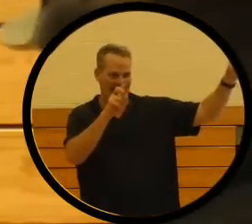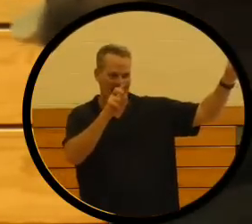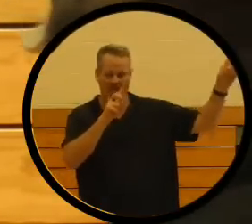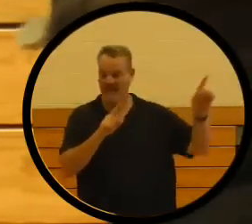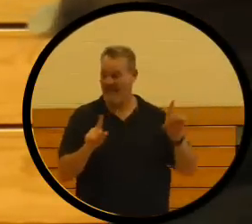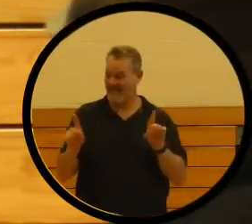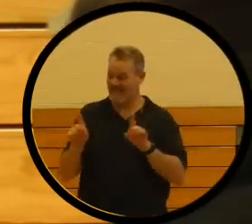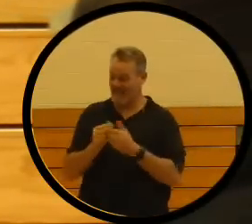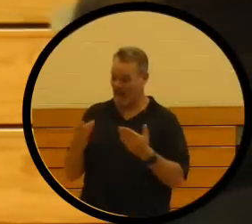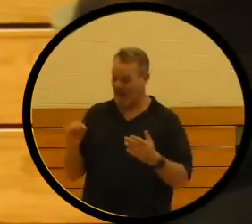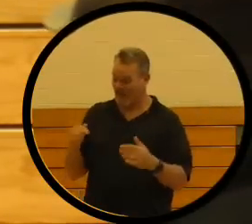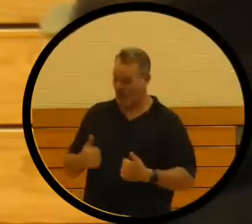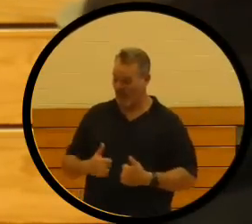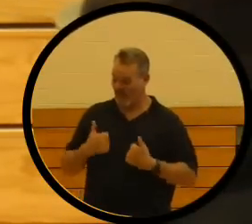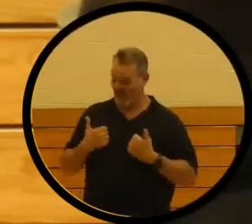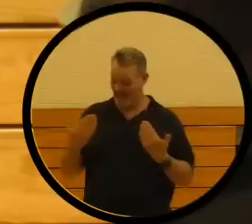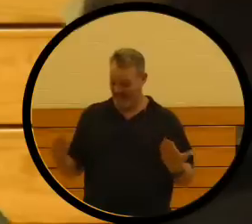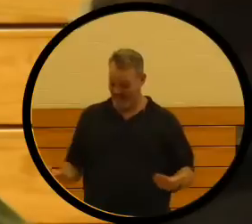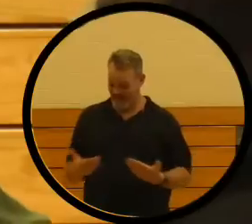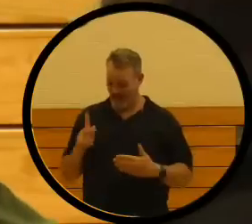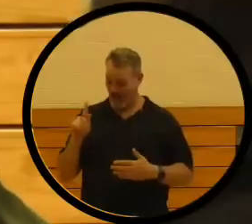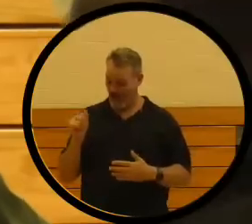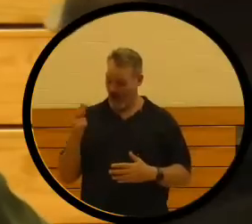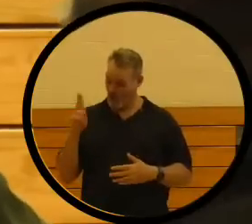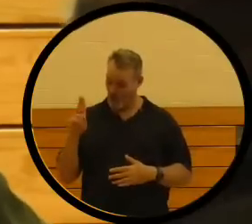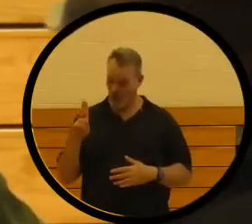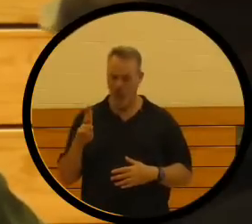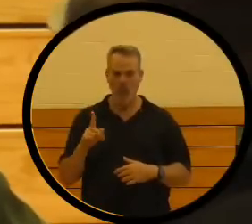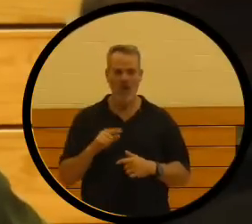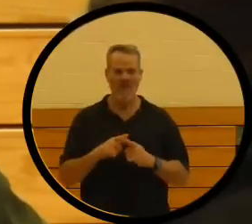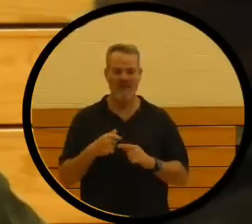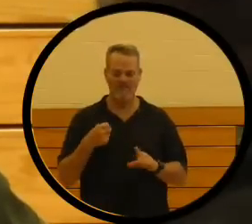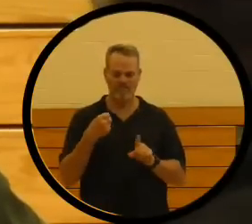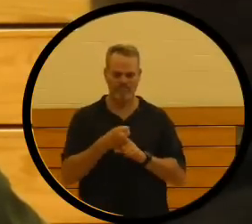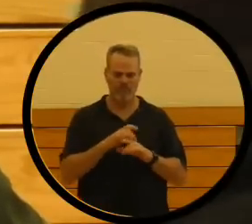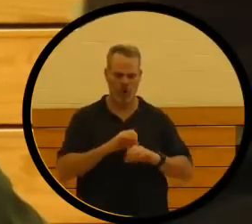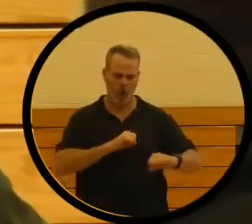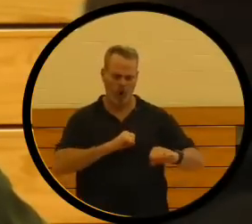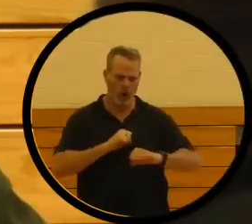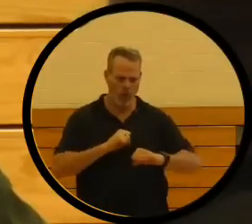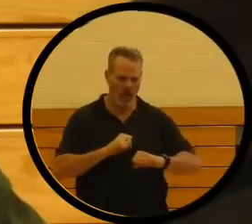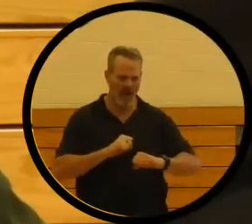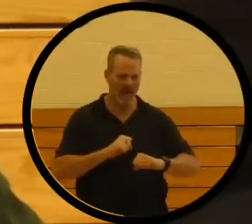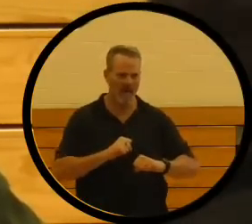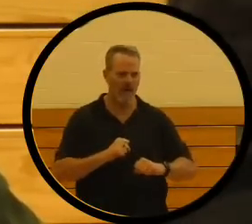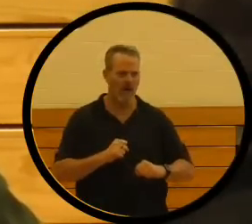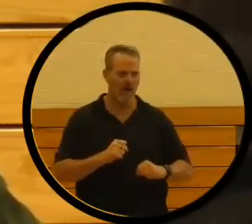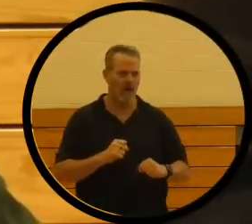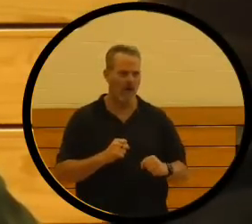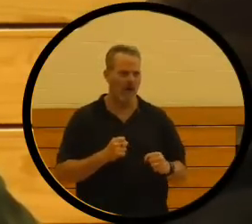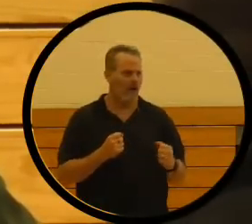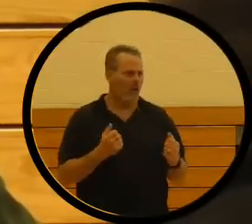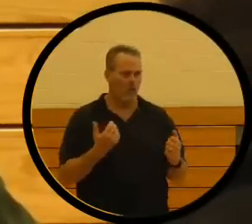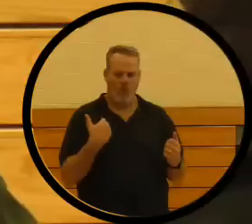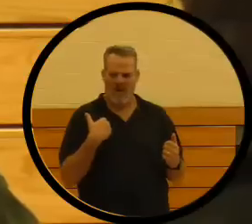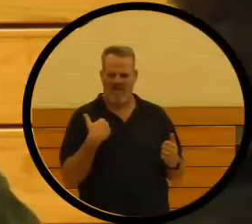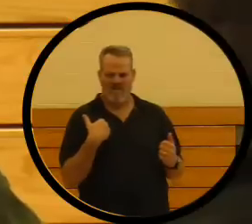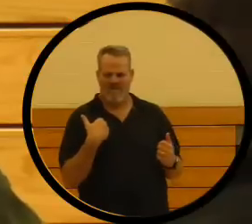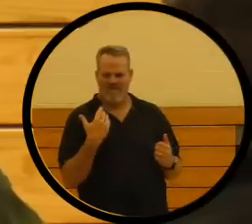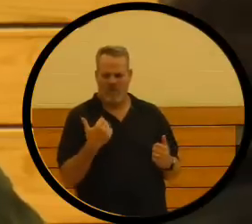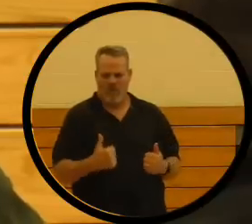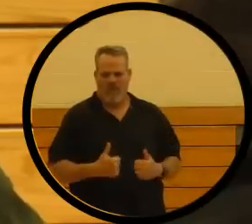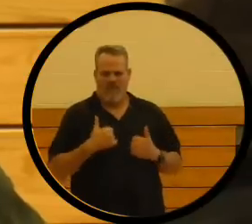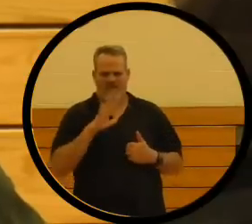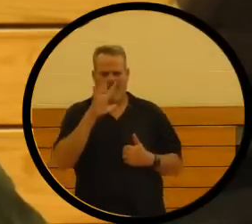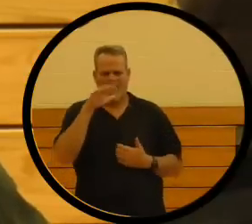of our mountain over here, our Kau side, and we get a bad one. You're living at 4,000 or 5,000 feet elevation.